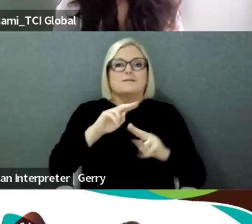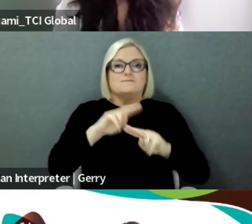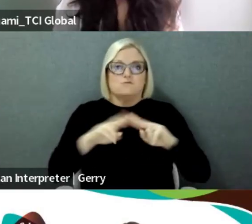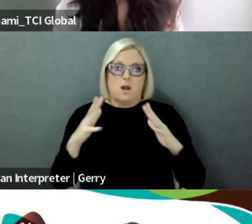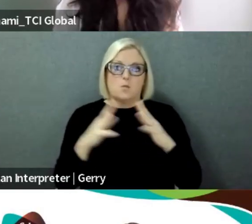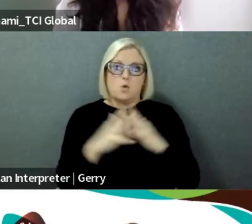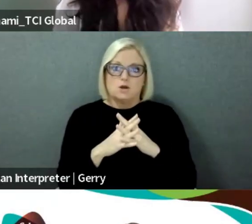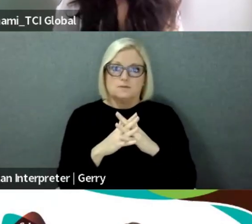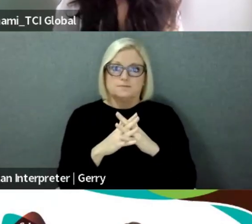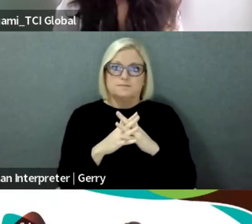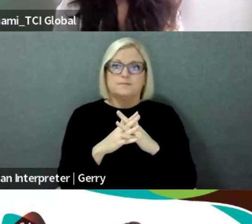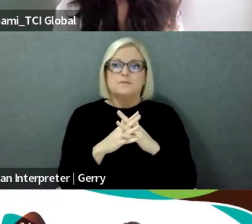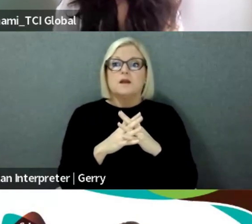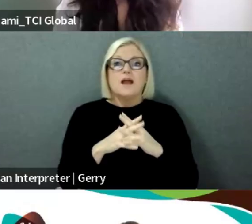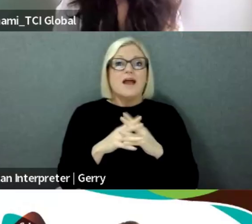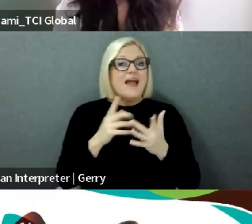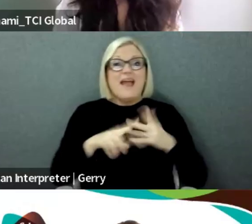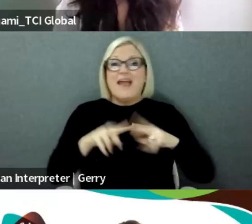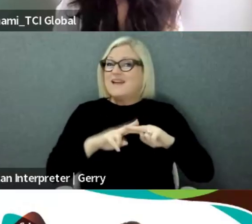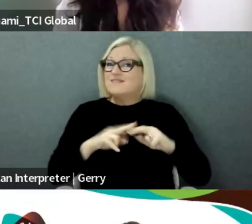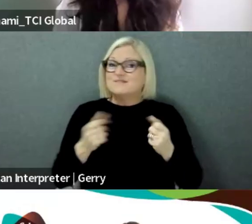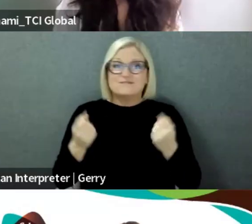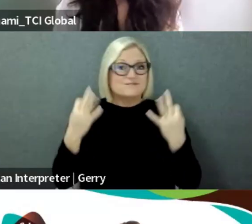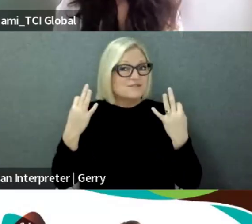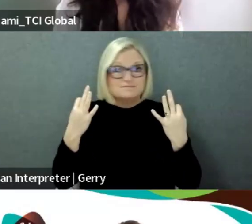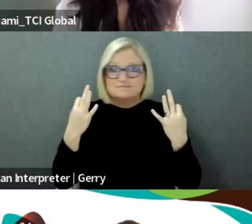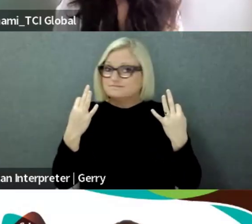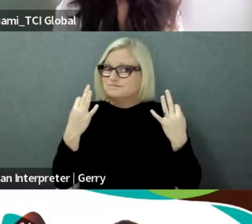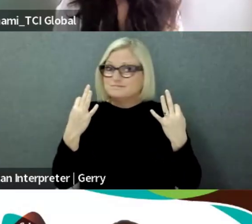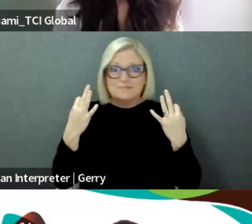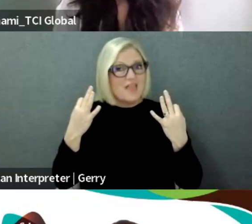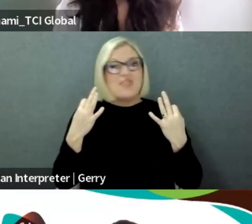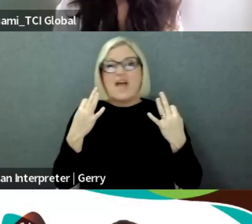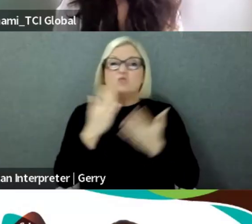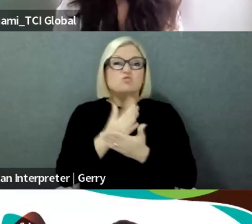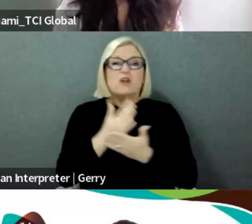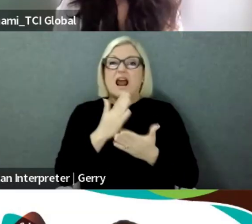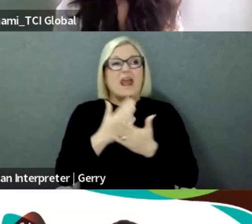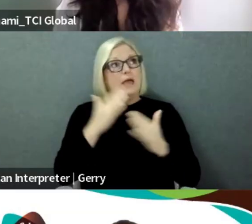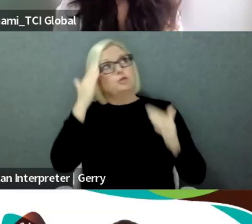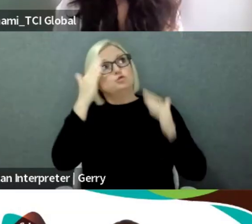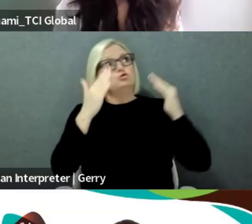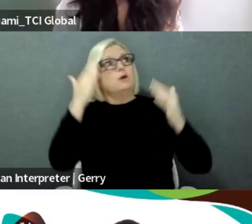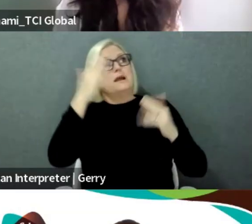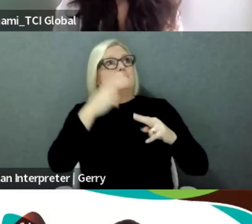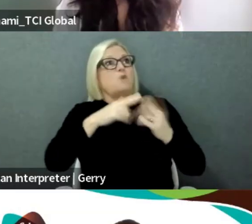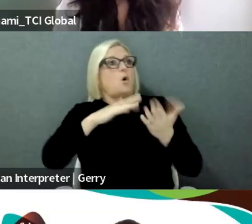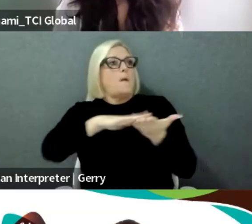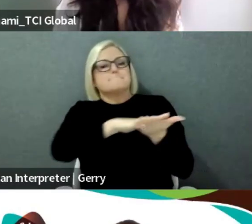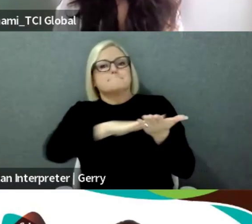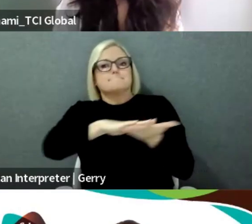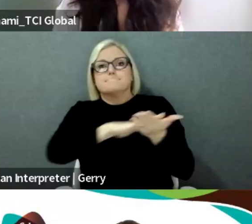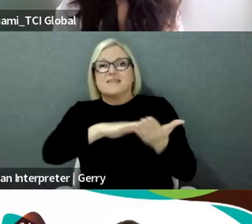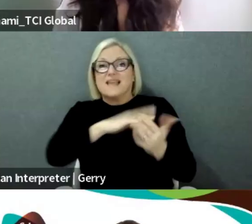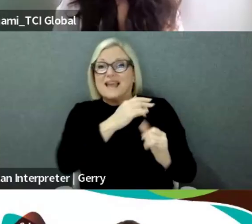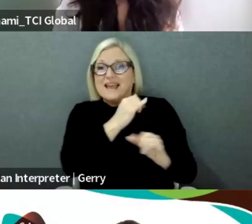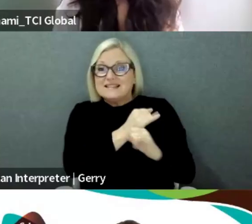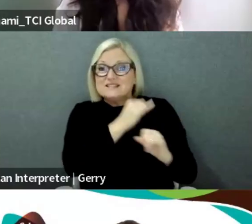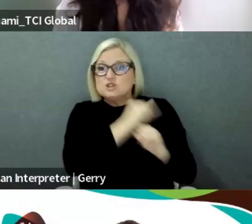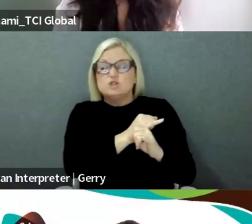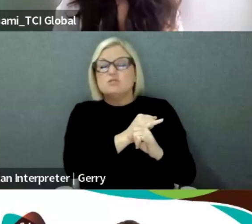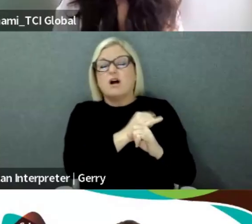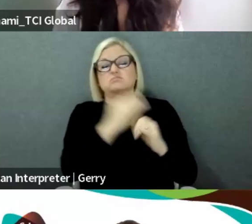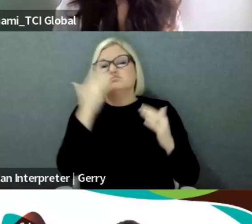and resourcing, deinstitutionalisation risks being aspirational or staying aspirational, or it can lead to new forms